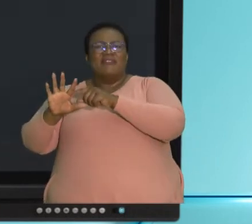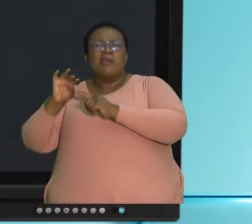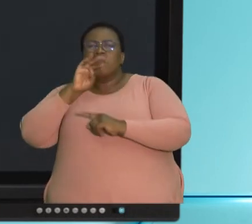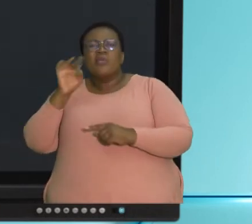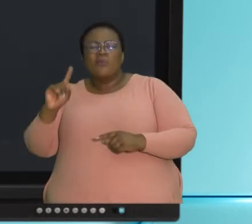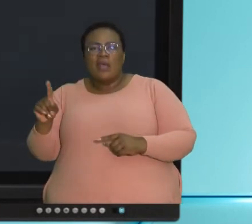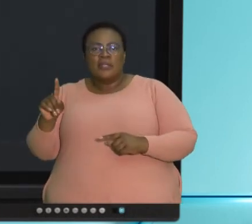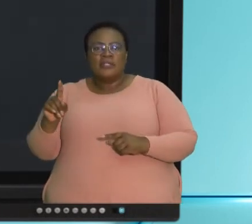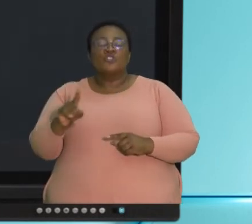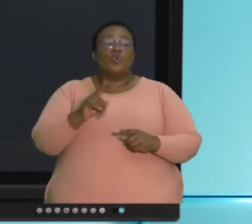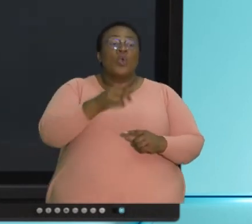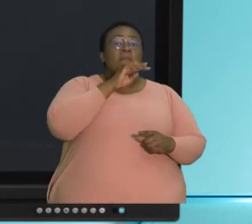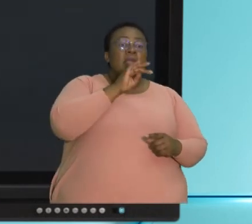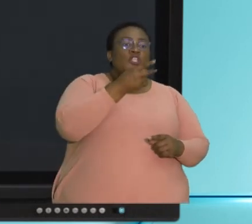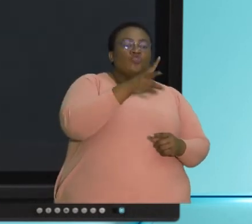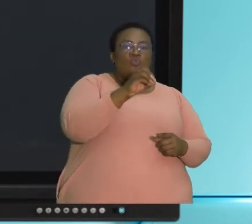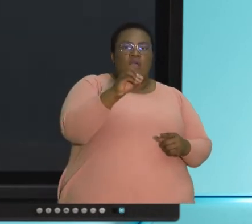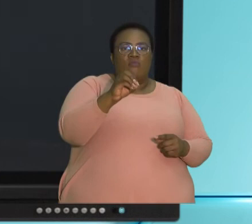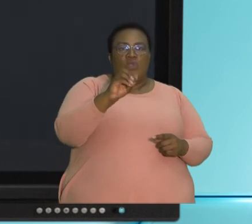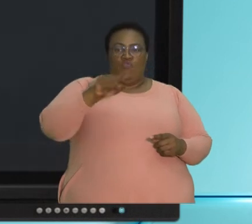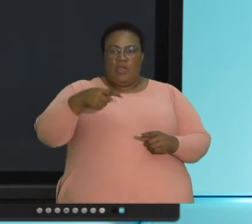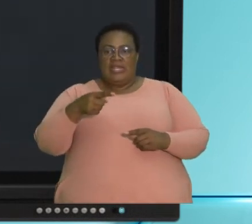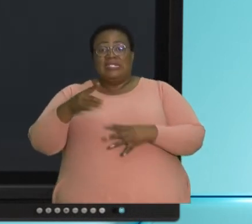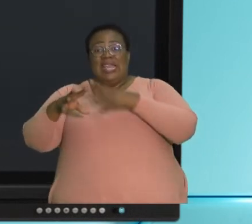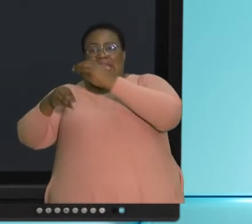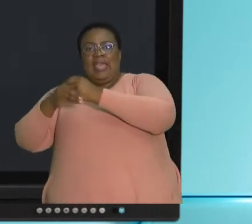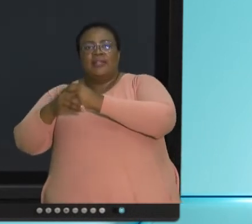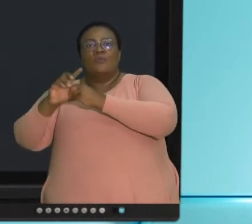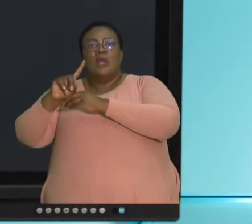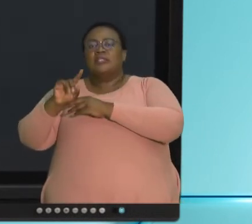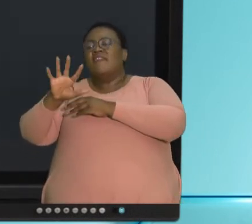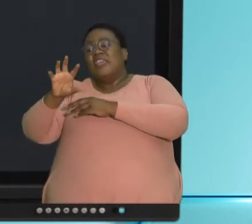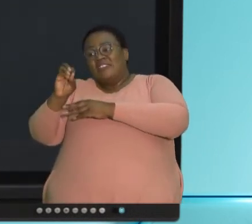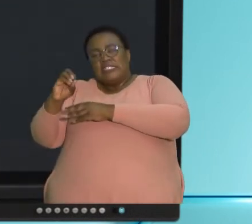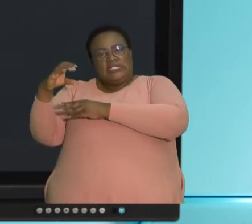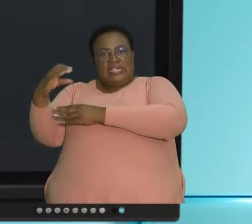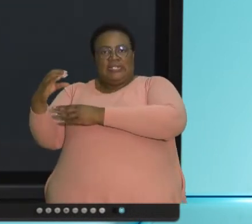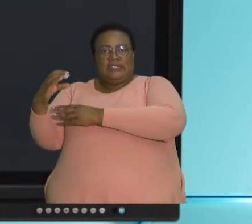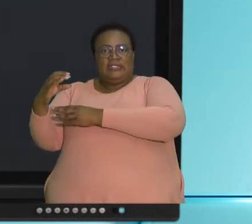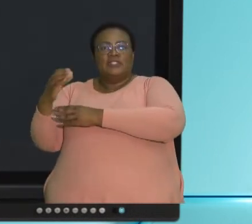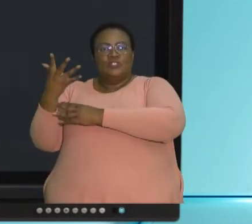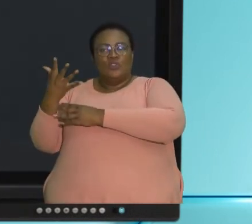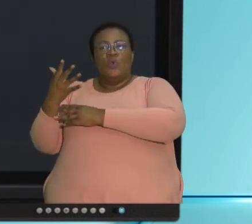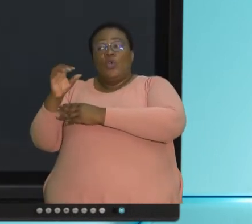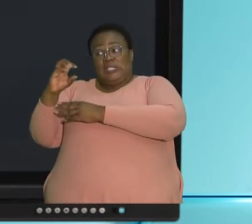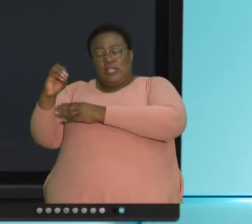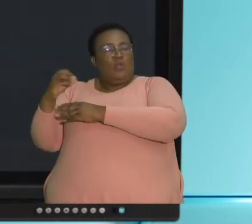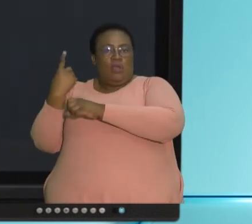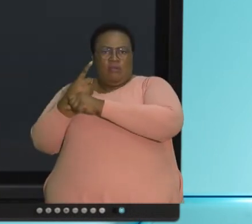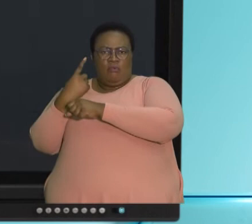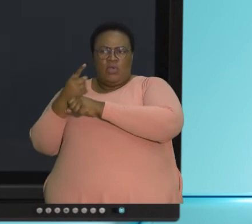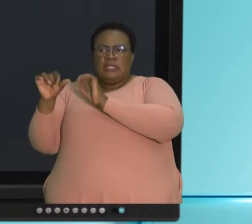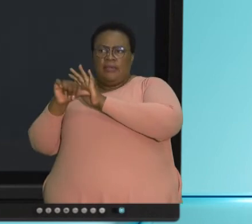that mean? You see, it will be 200 rands and 50 cents. So the 0 is very important for you